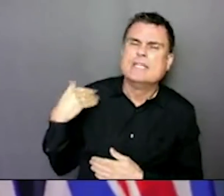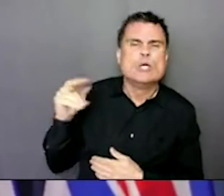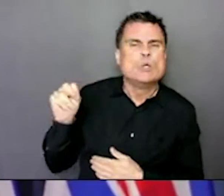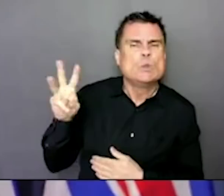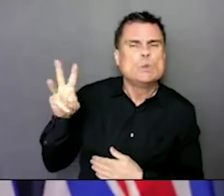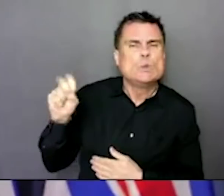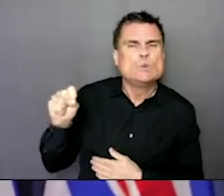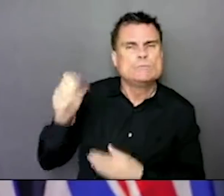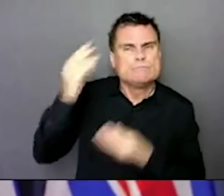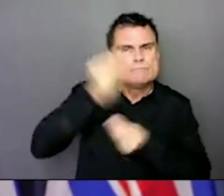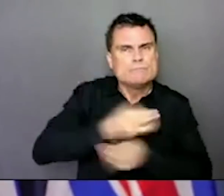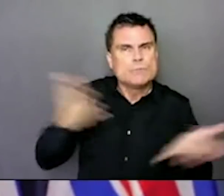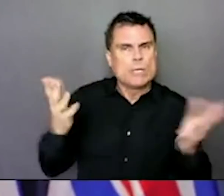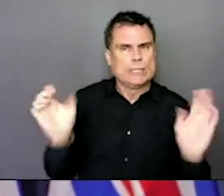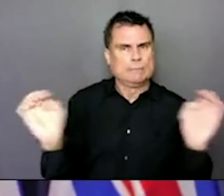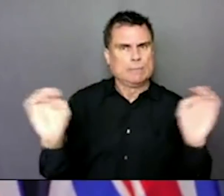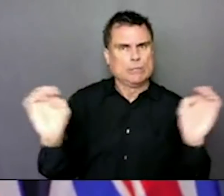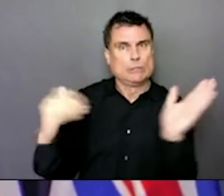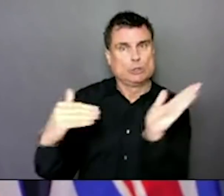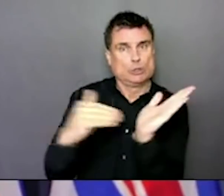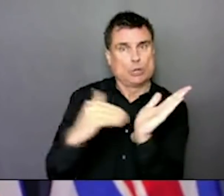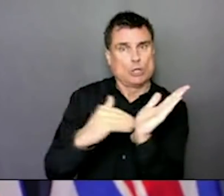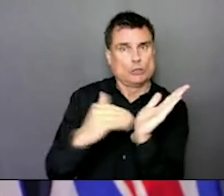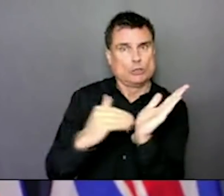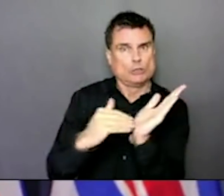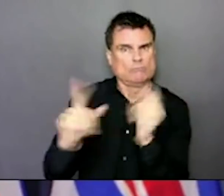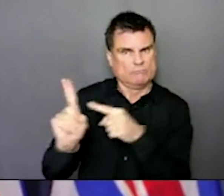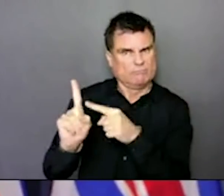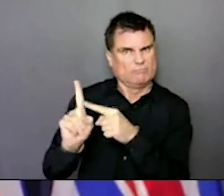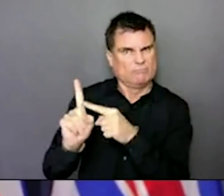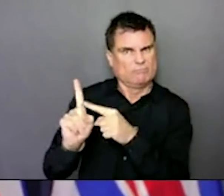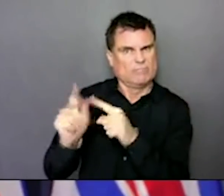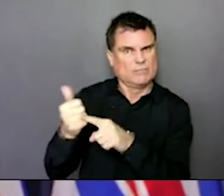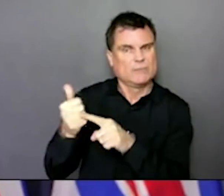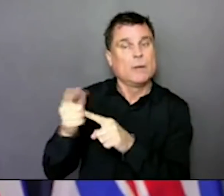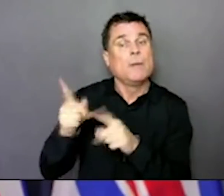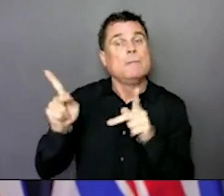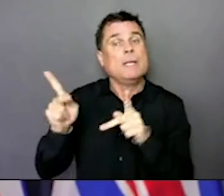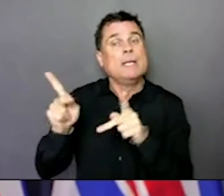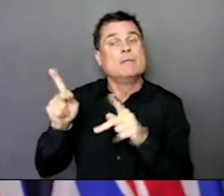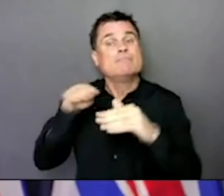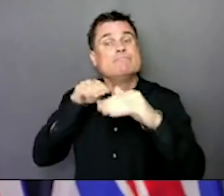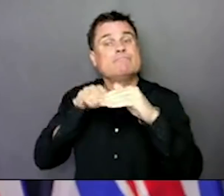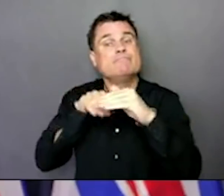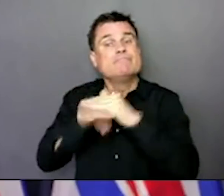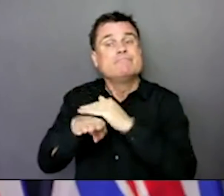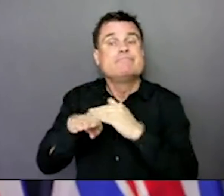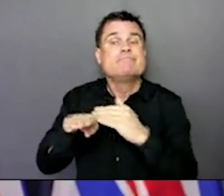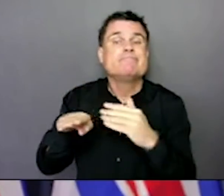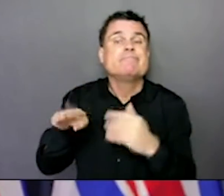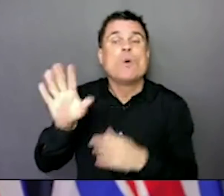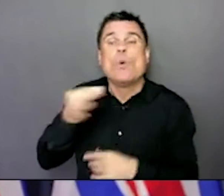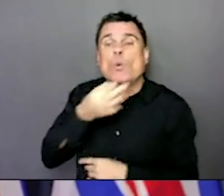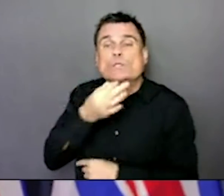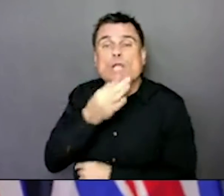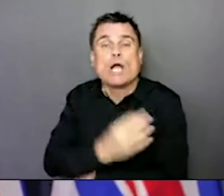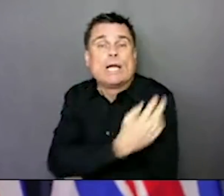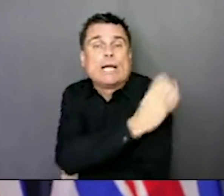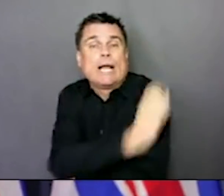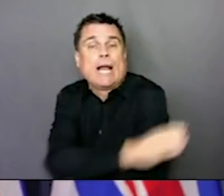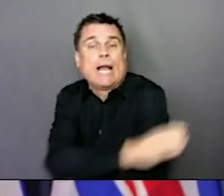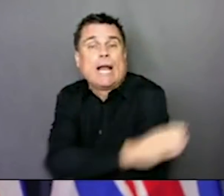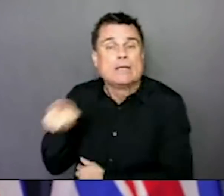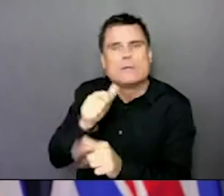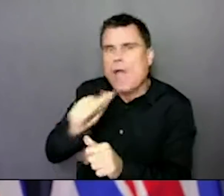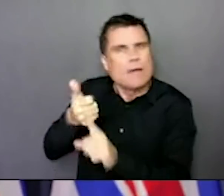people coming to clinic in Whistler were from out of province. That raised concerns in that community about the